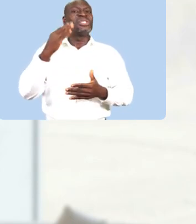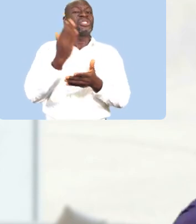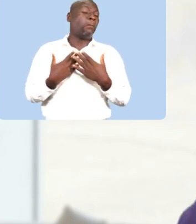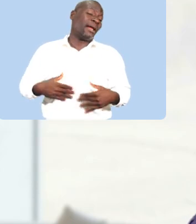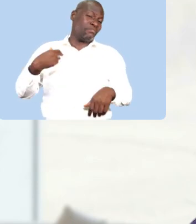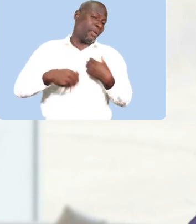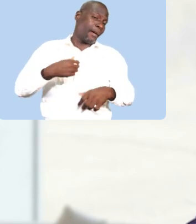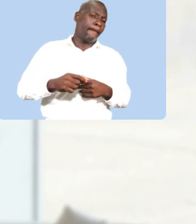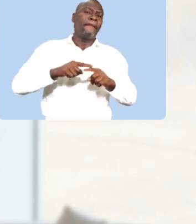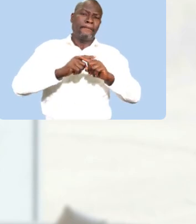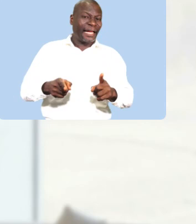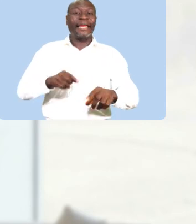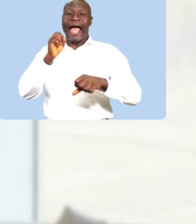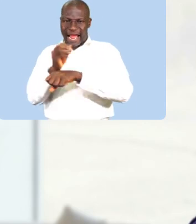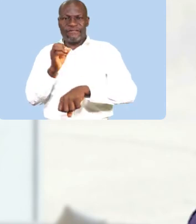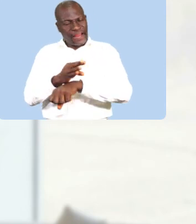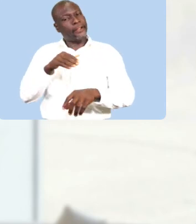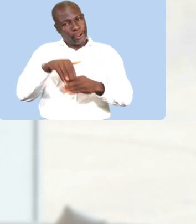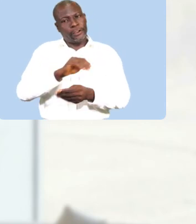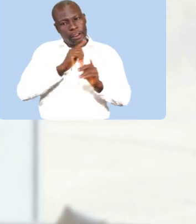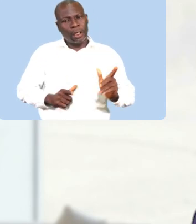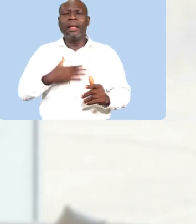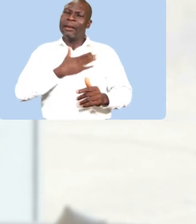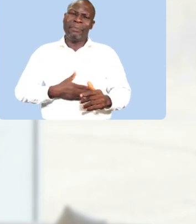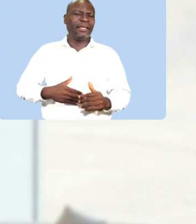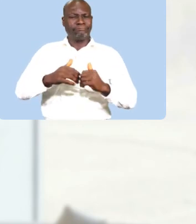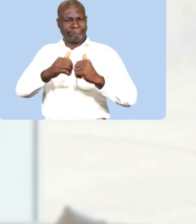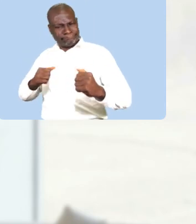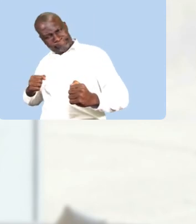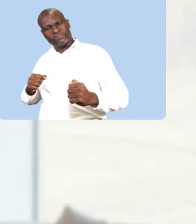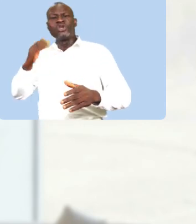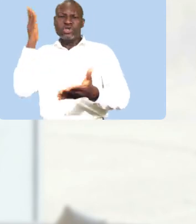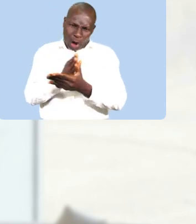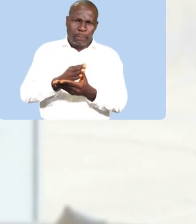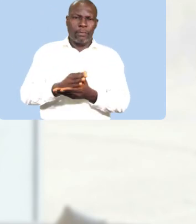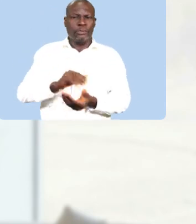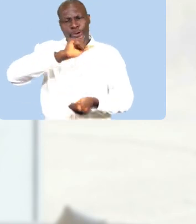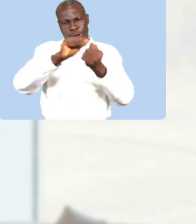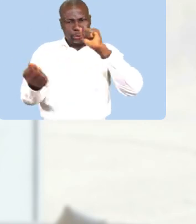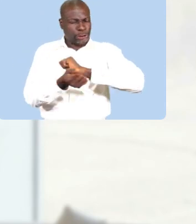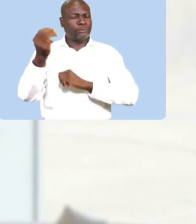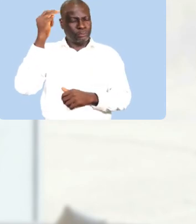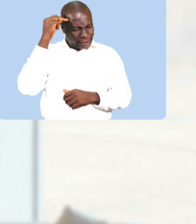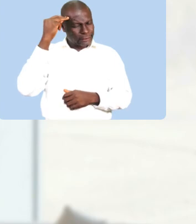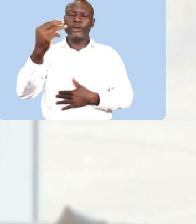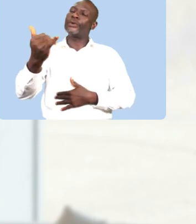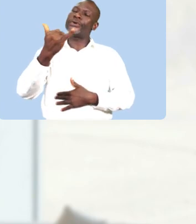na mo ye tufo e wa urade mo se mo ma ye ntwe ho mfiri ho ye sakra ya den e san se sa adie wei etumi